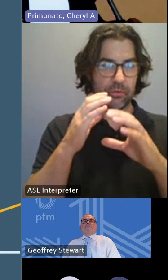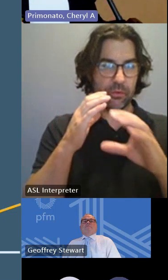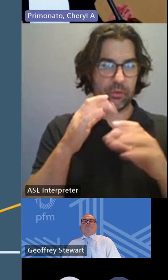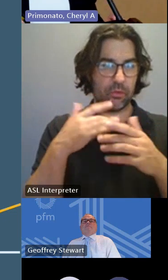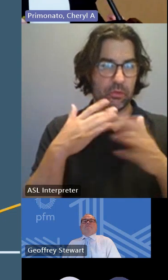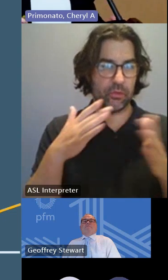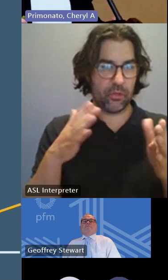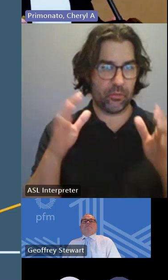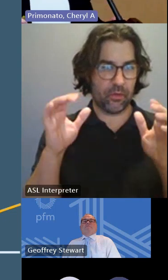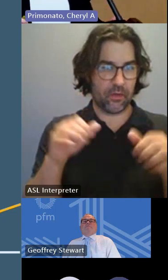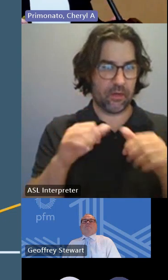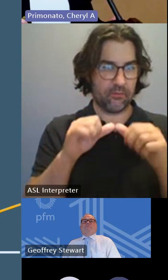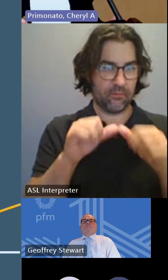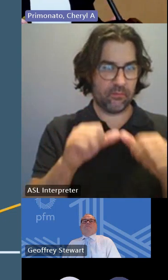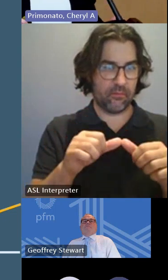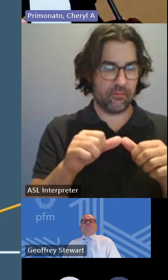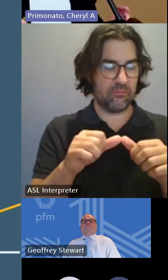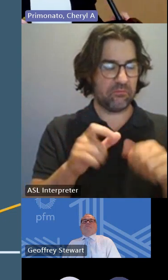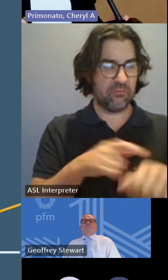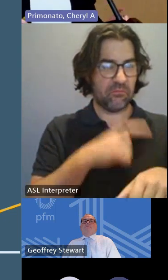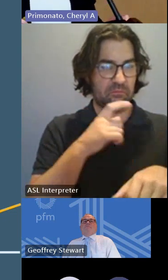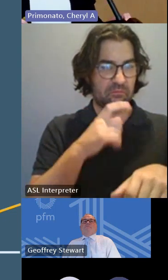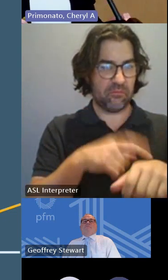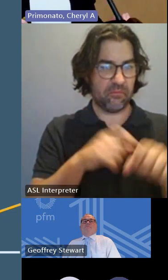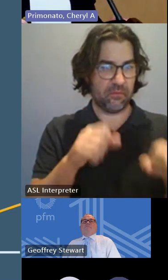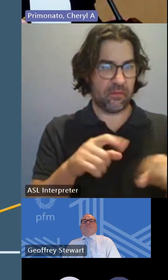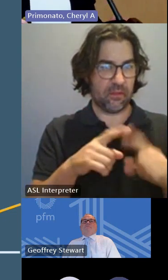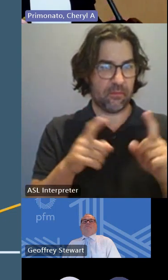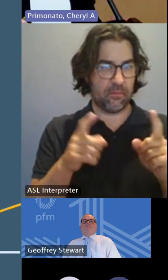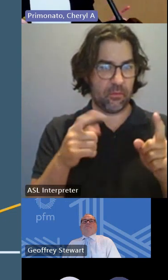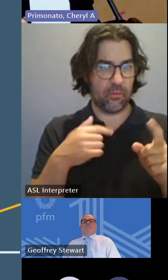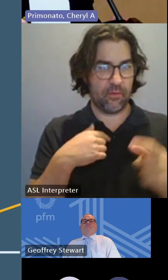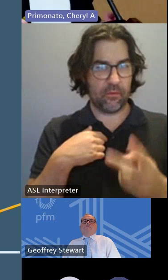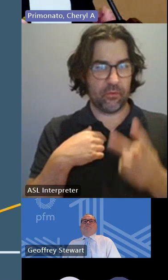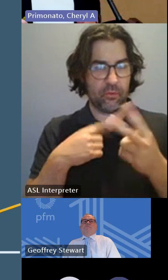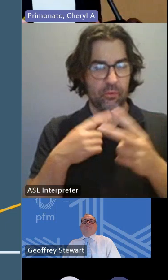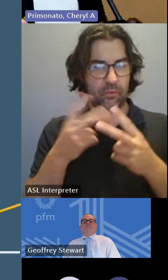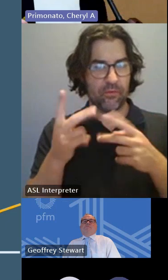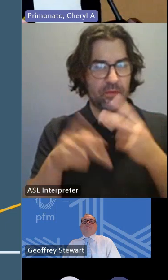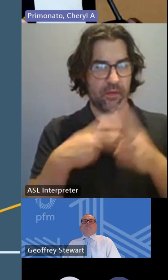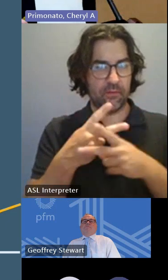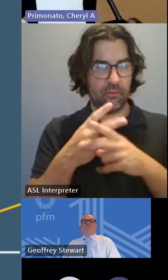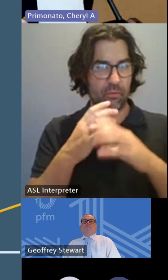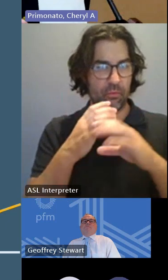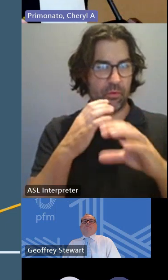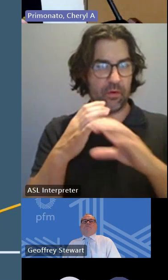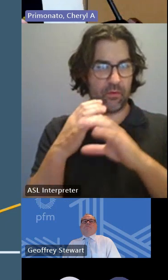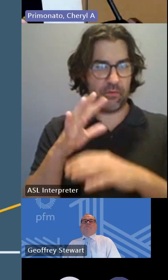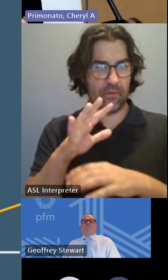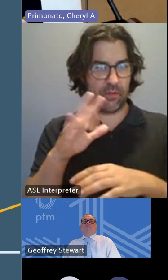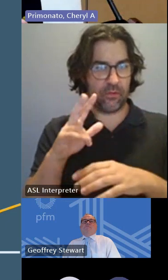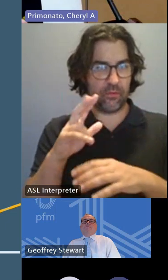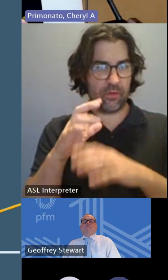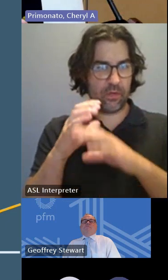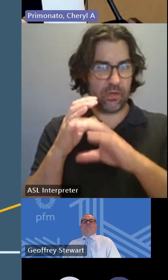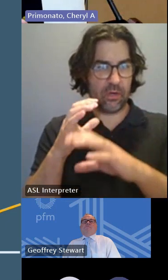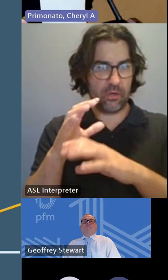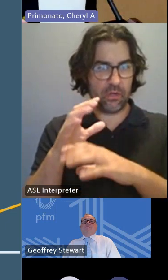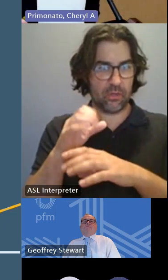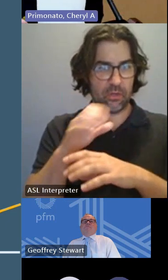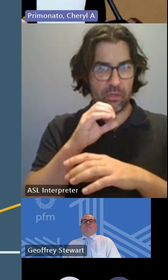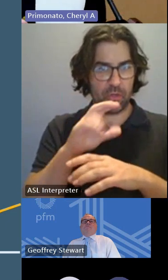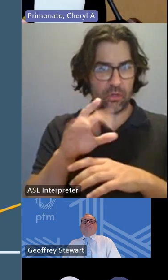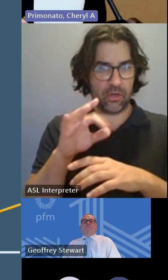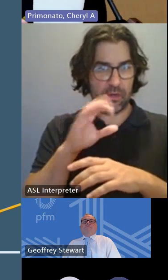able to last significantly longer. However, we have 2 different fleets of rail cars. We have 53 cars that are 39 years